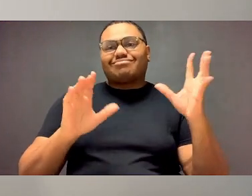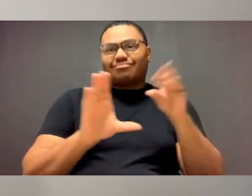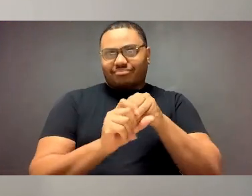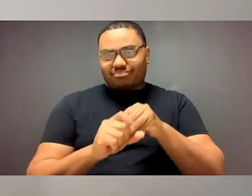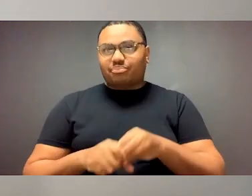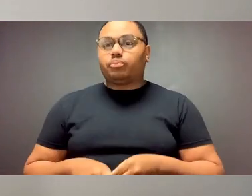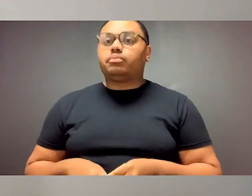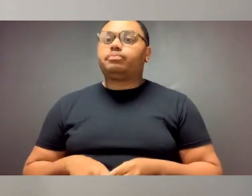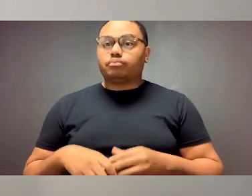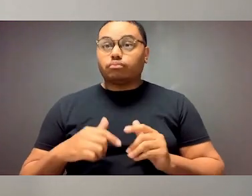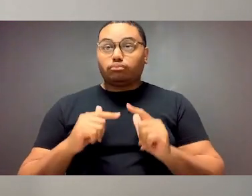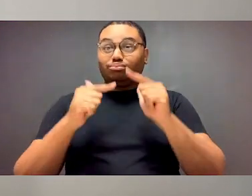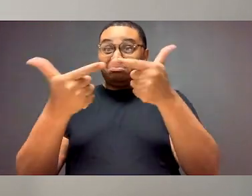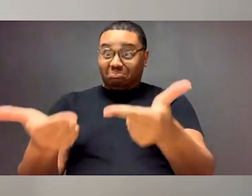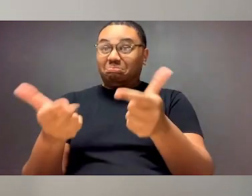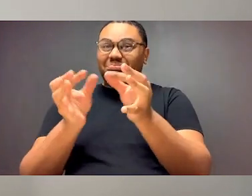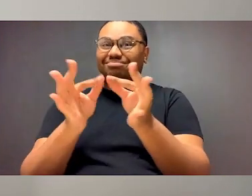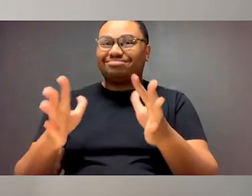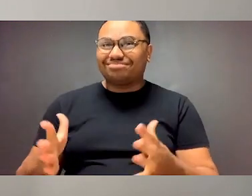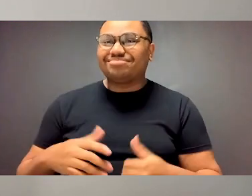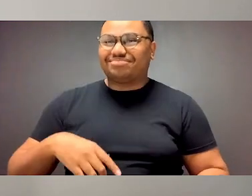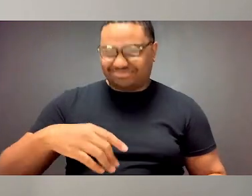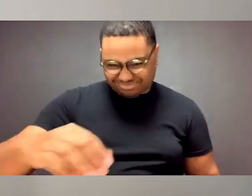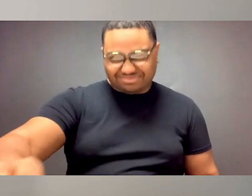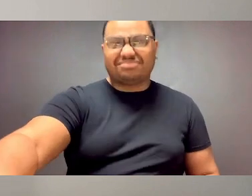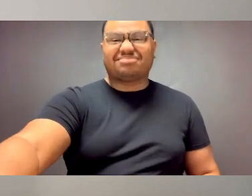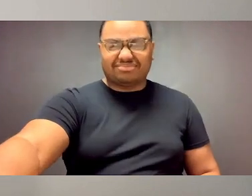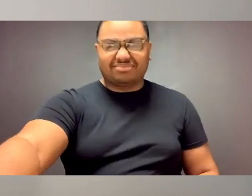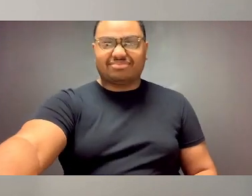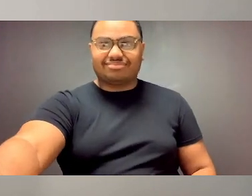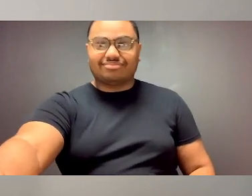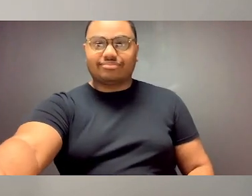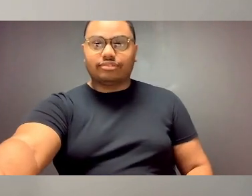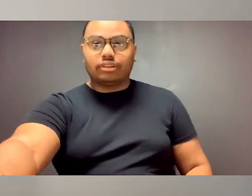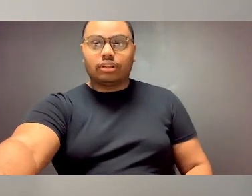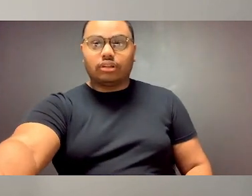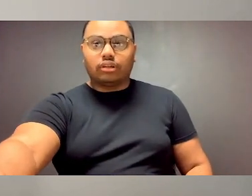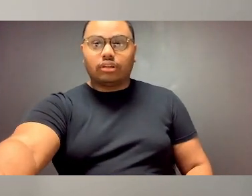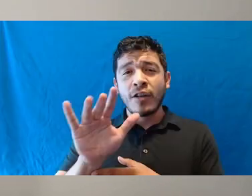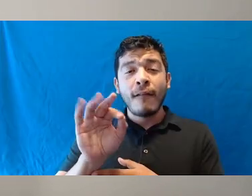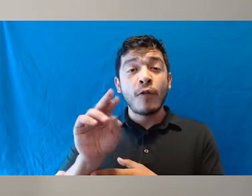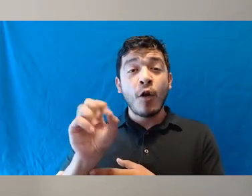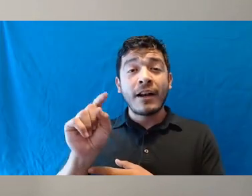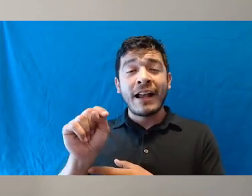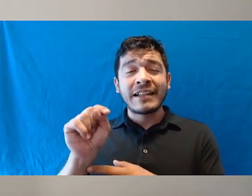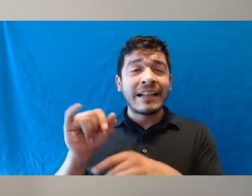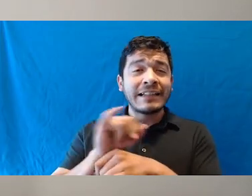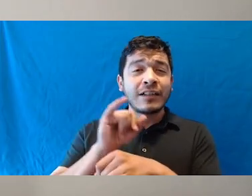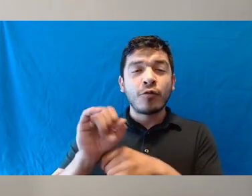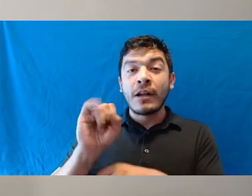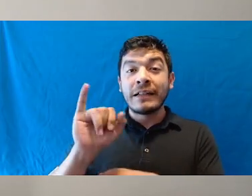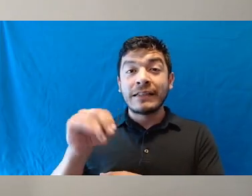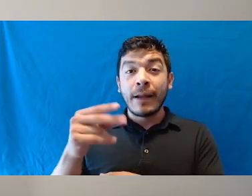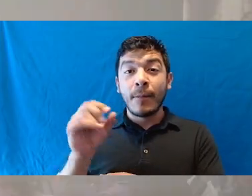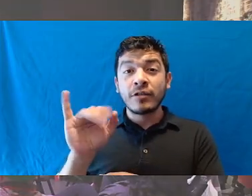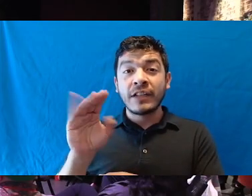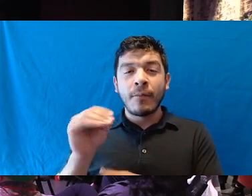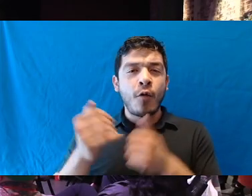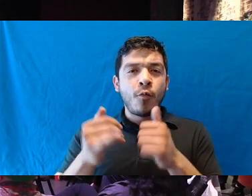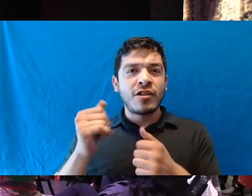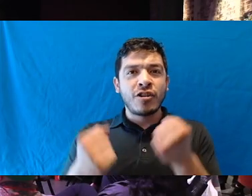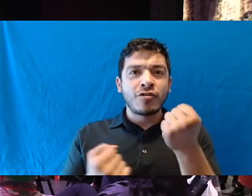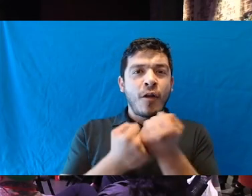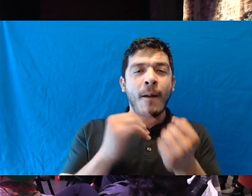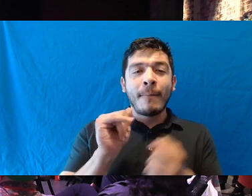Our next bit of programming is the 2025 Fornés Institute Symposium, which is championed by Ann Garcia Romero and